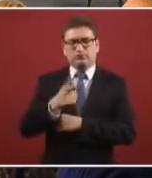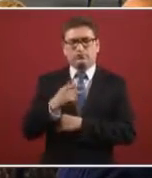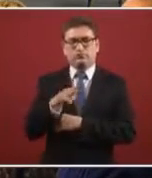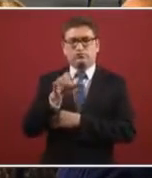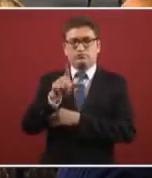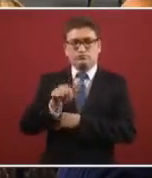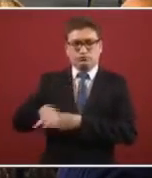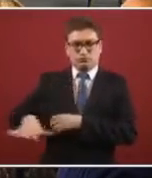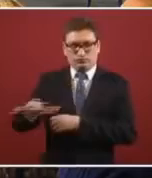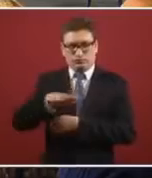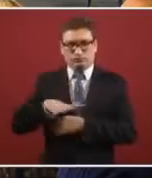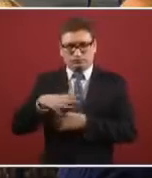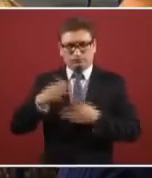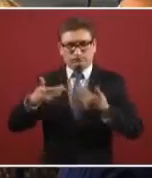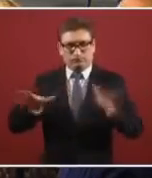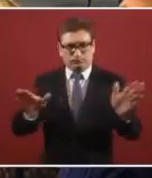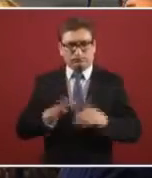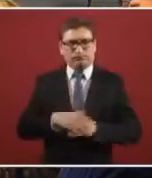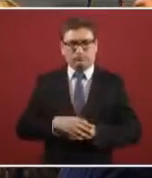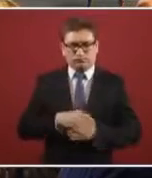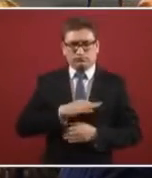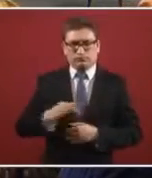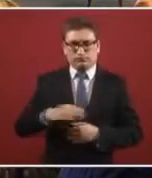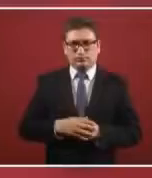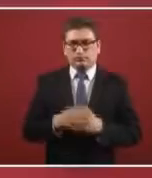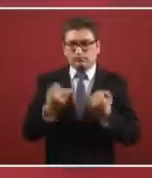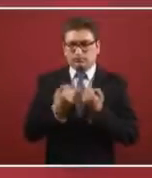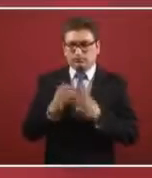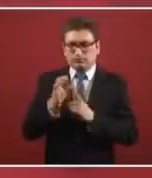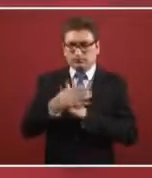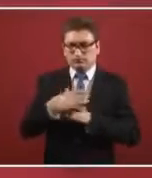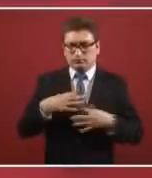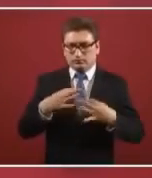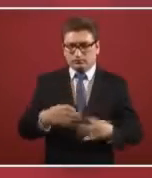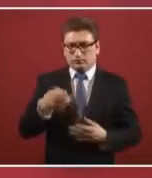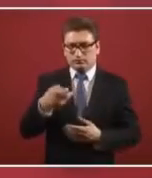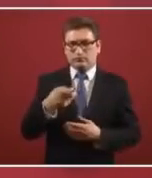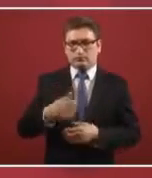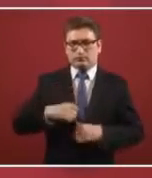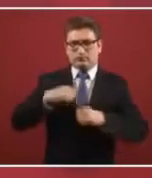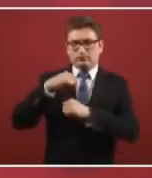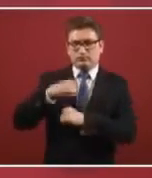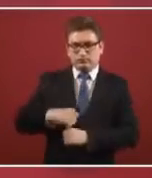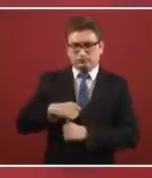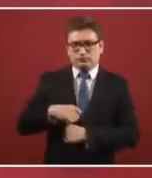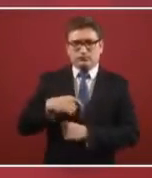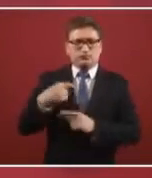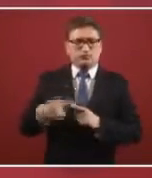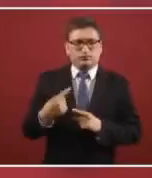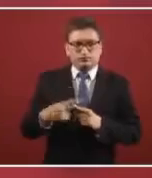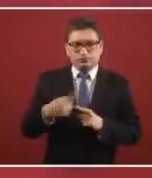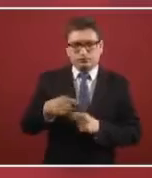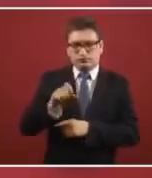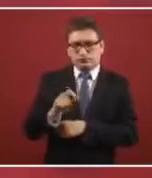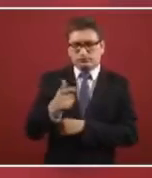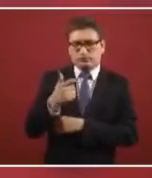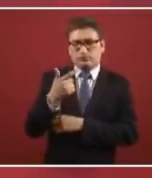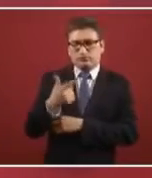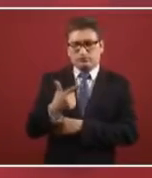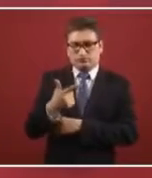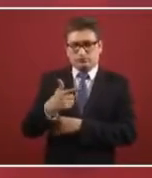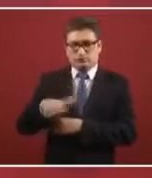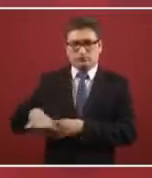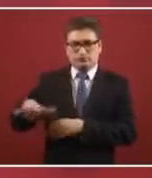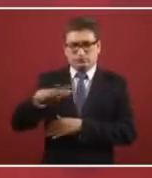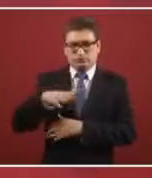of información, Iguala, the la interchange puesta a of disposición de information, la comisión y de la the autoridad disposition de of the todos los elementos all del the 27 elements Batallón